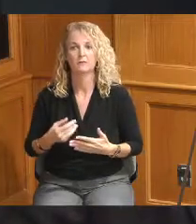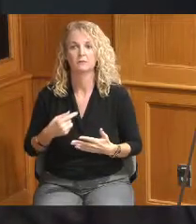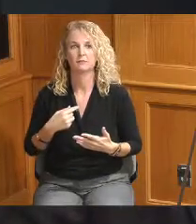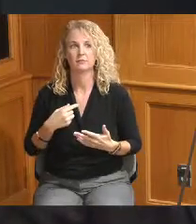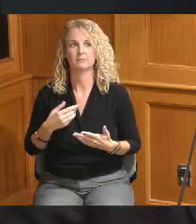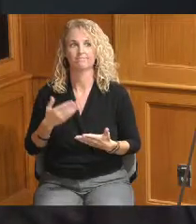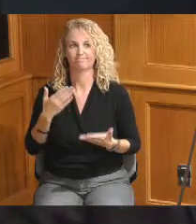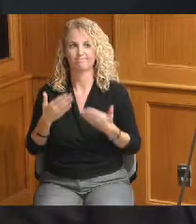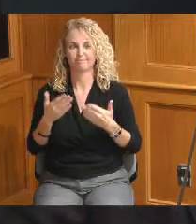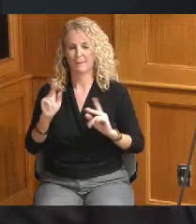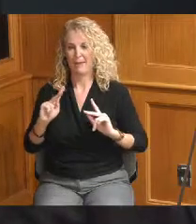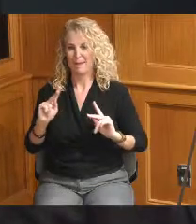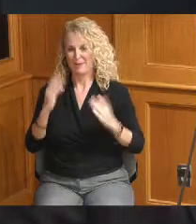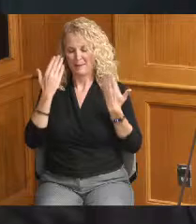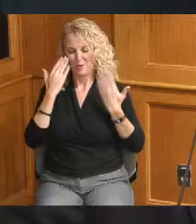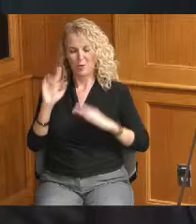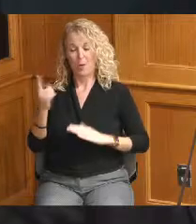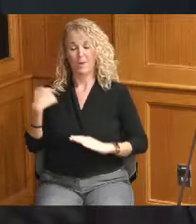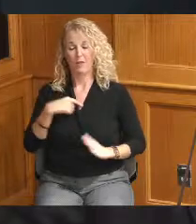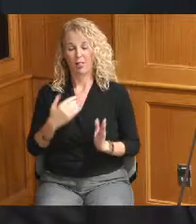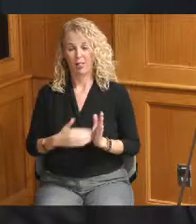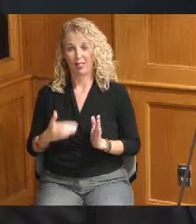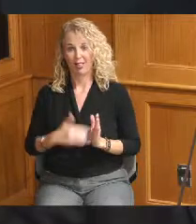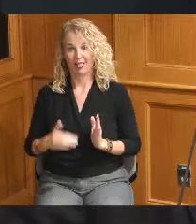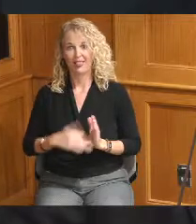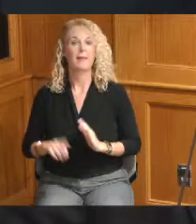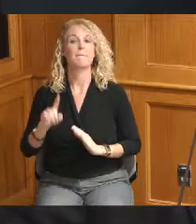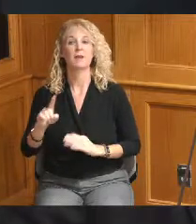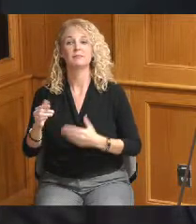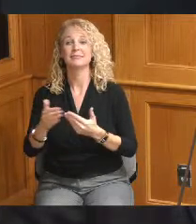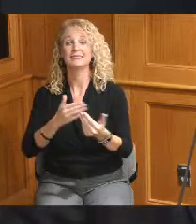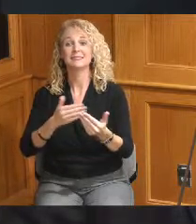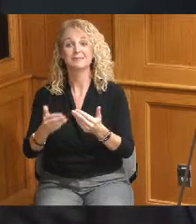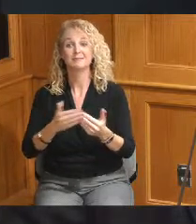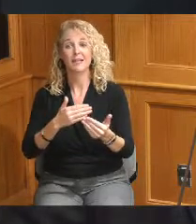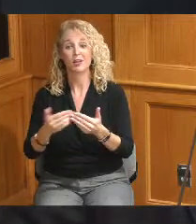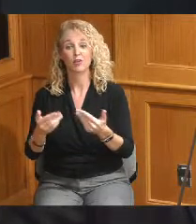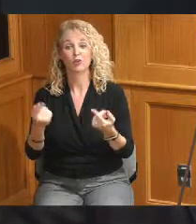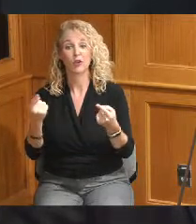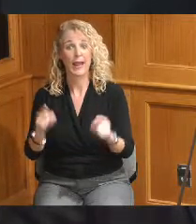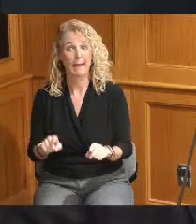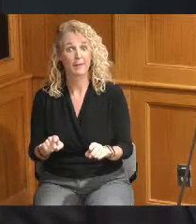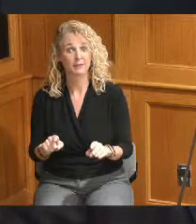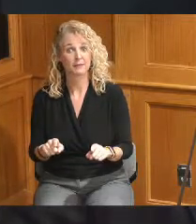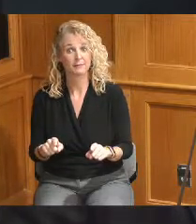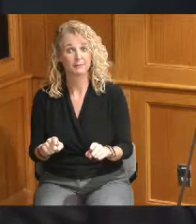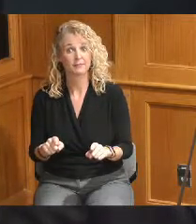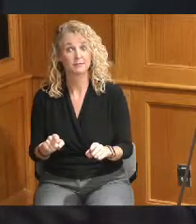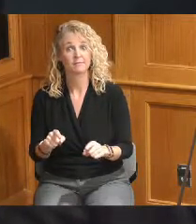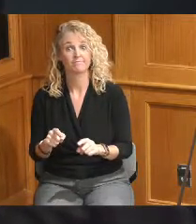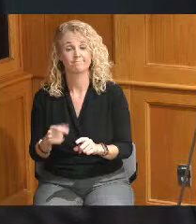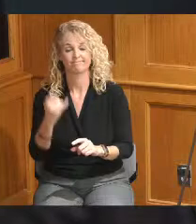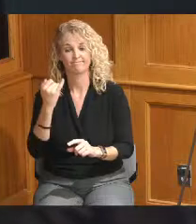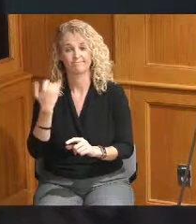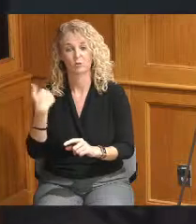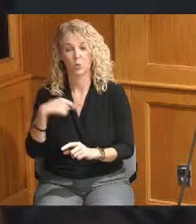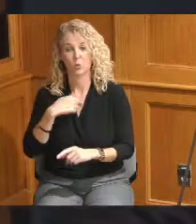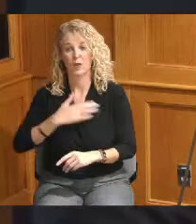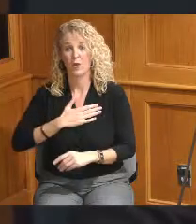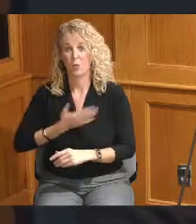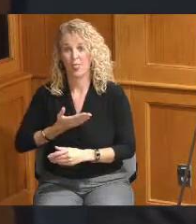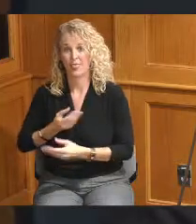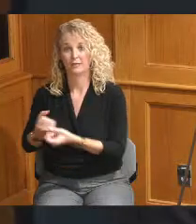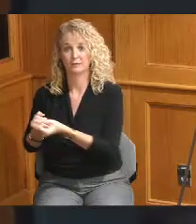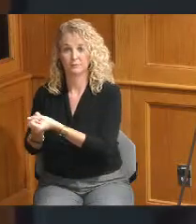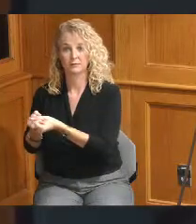sure everybody has heard us say it, but anyway, we've said it, that no matter what the pressure is against the SBU program, we are willing to fund